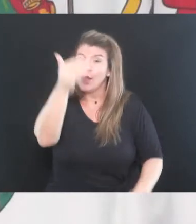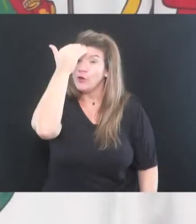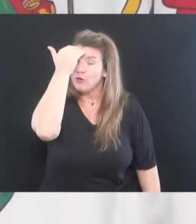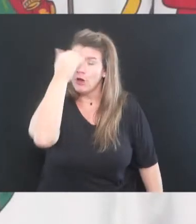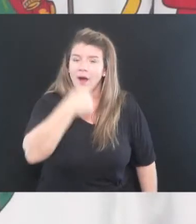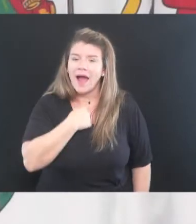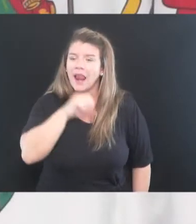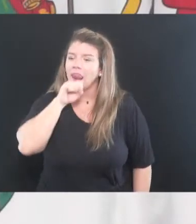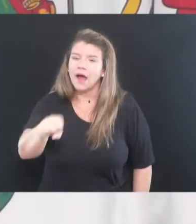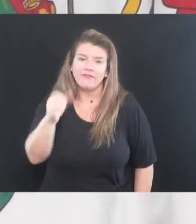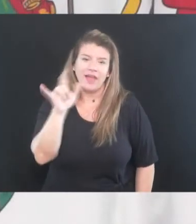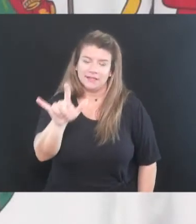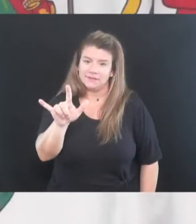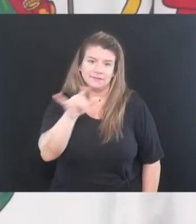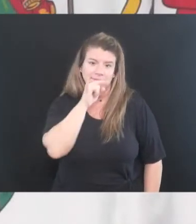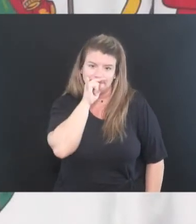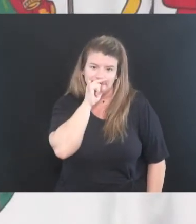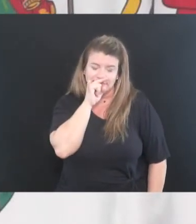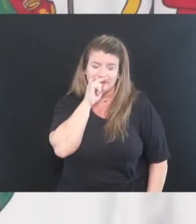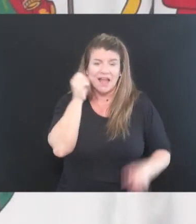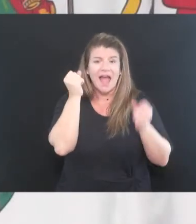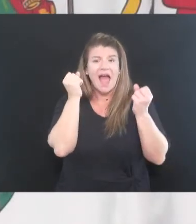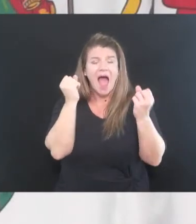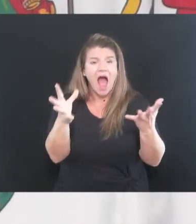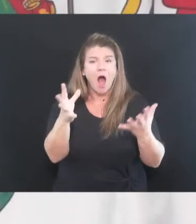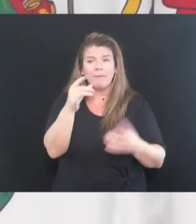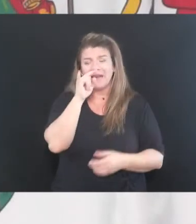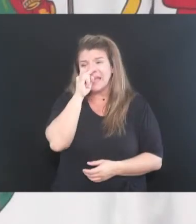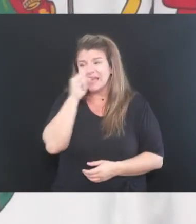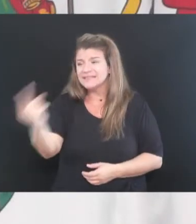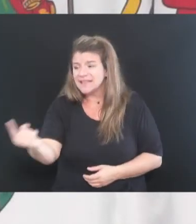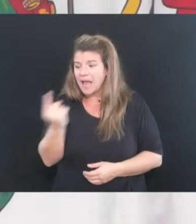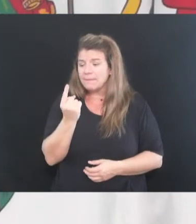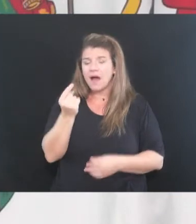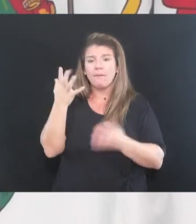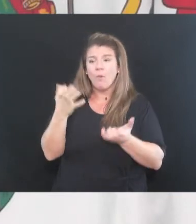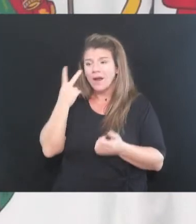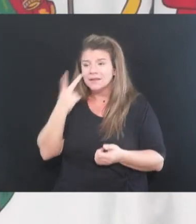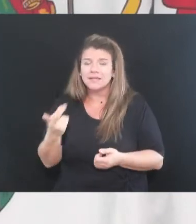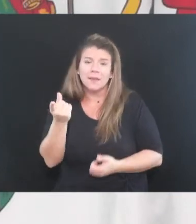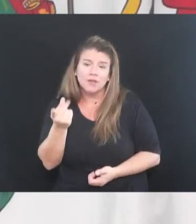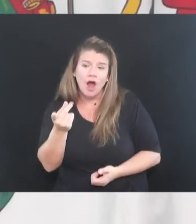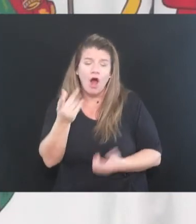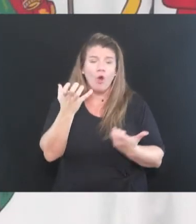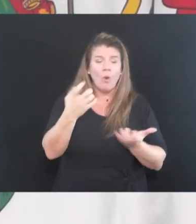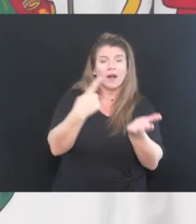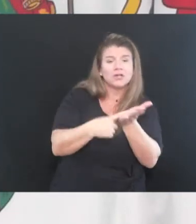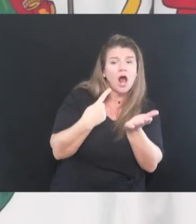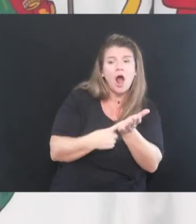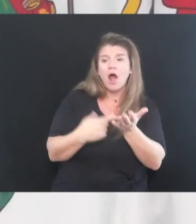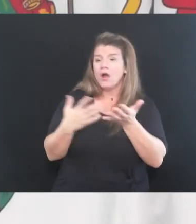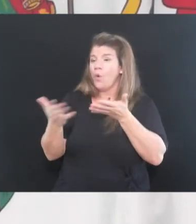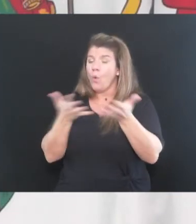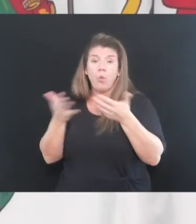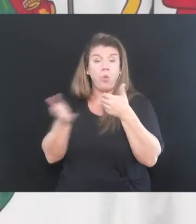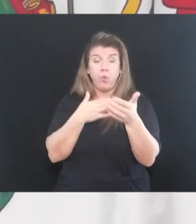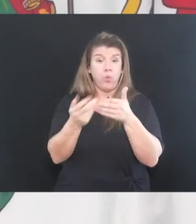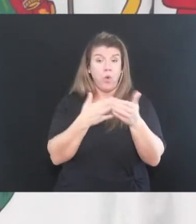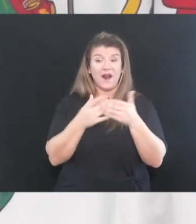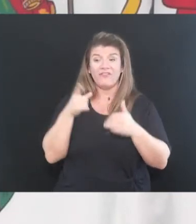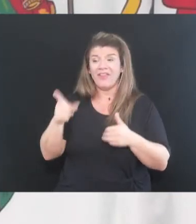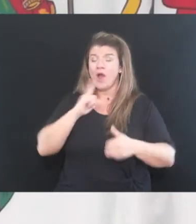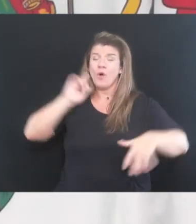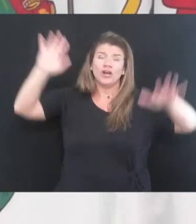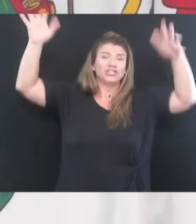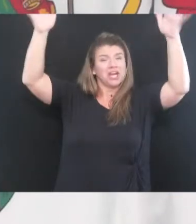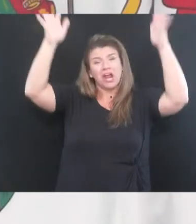kids. And the number of kids that came up and they wanted to talk and they wanted to see Baby Dog or whatever it may be. And they were just cheering